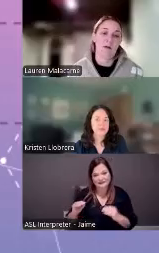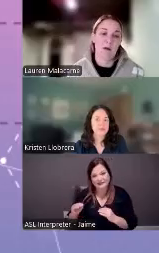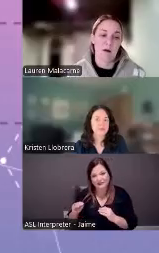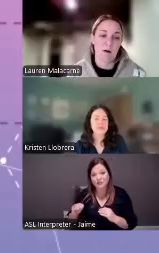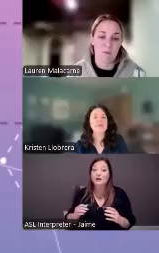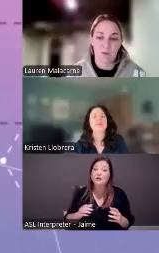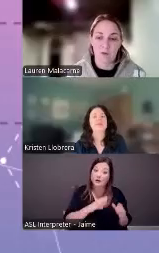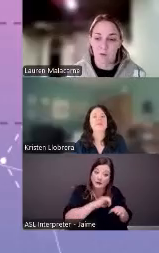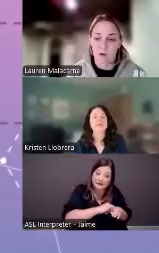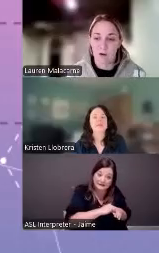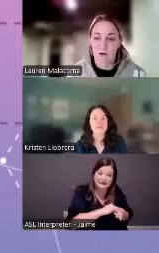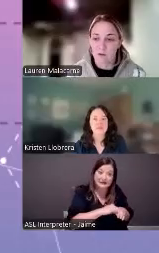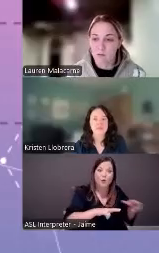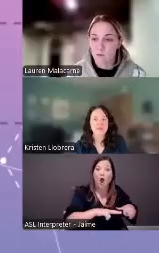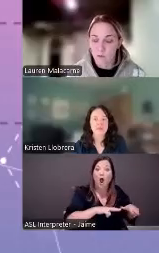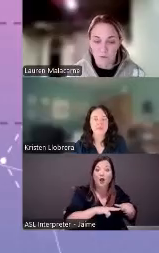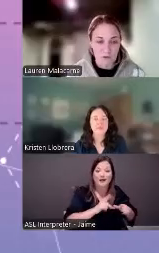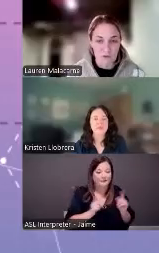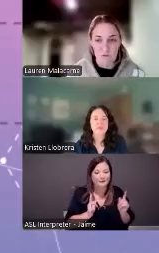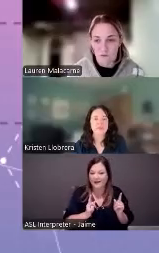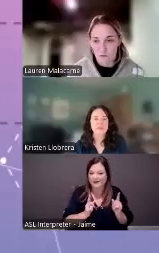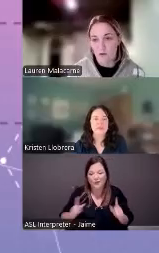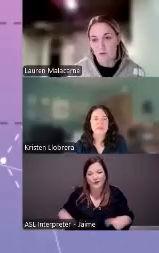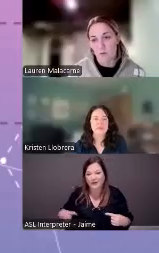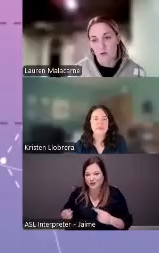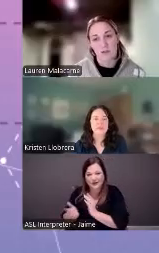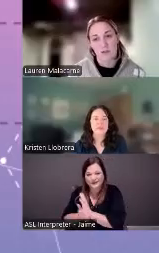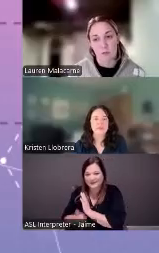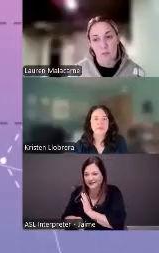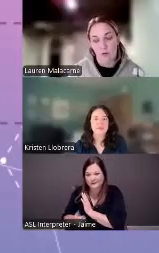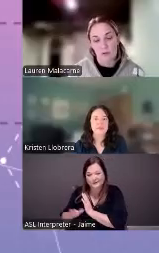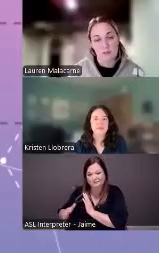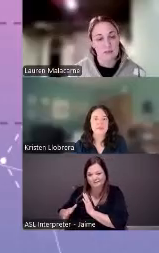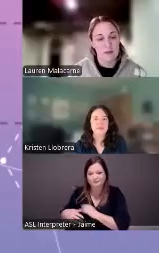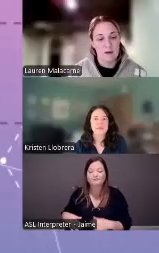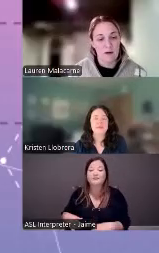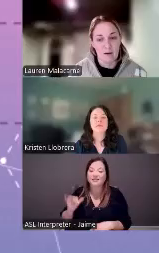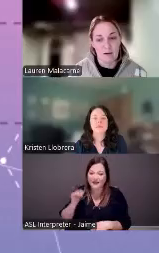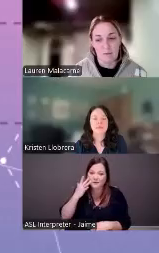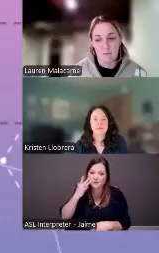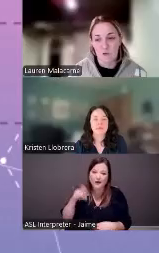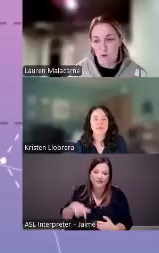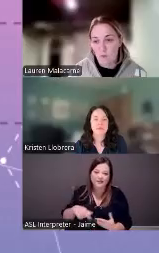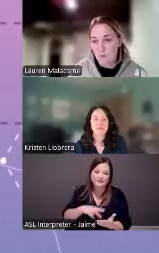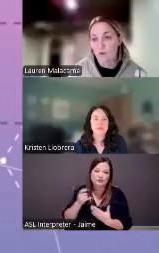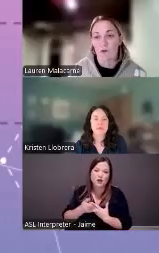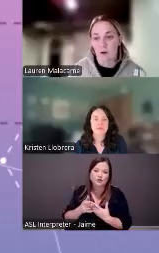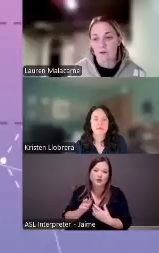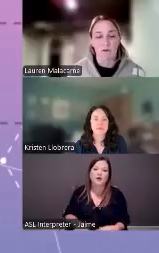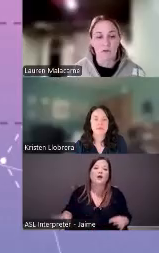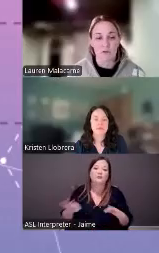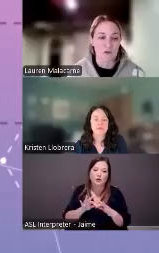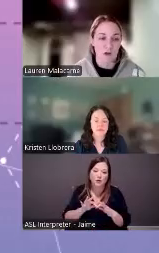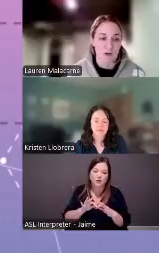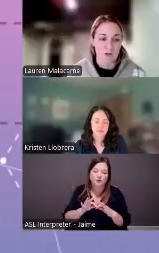walking, but we don't work a lot on wheelchair skills, which is why this project is so important, to allow people